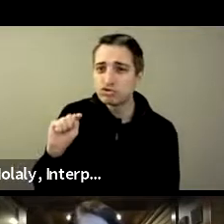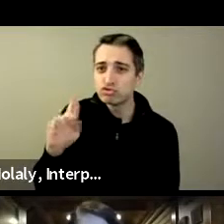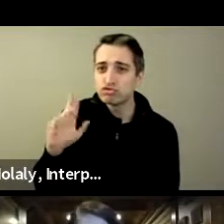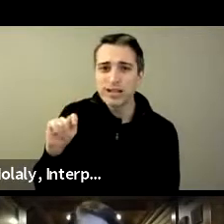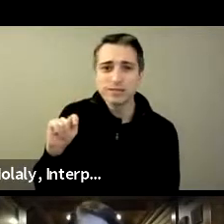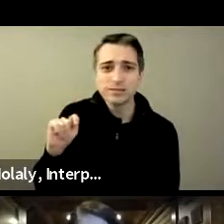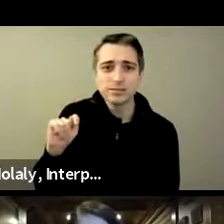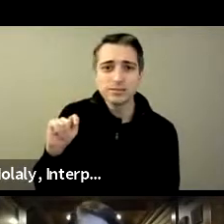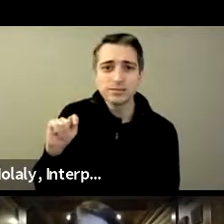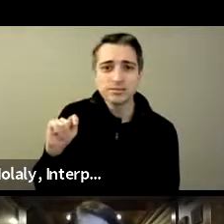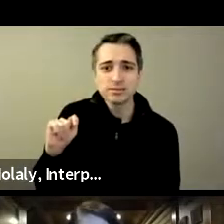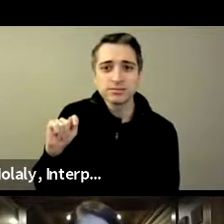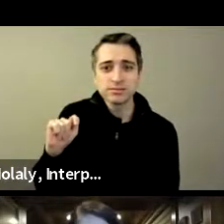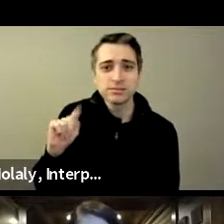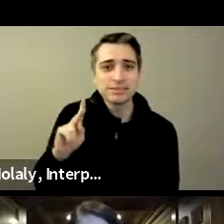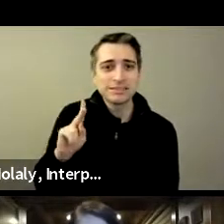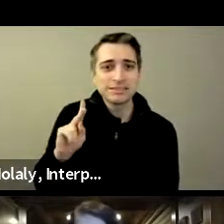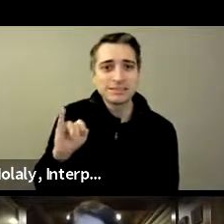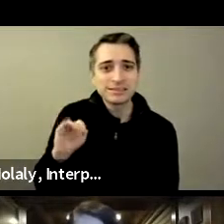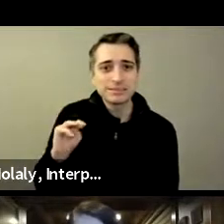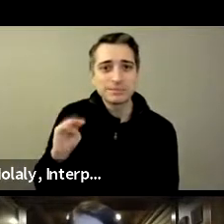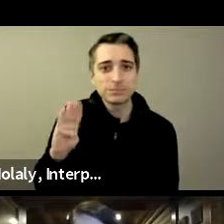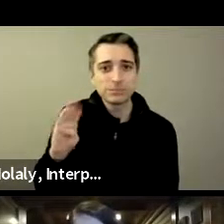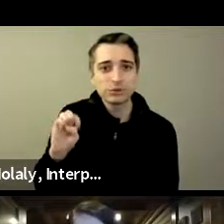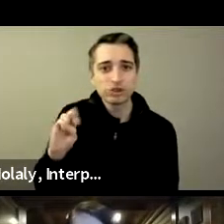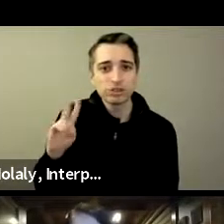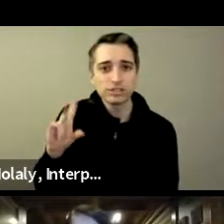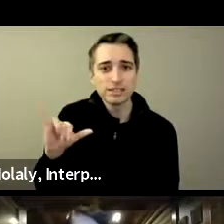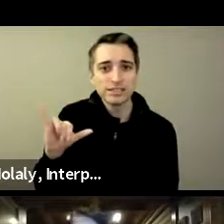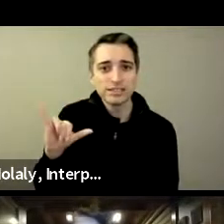yet? Kimberly Trent.